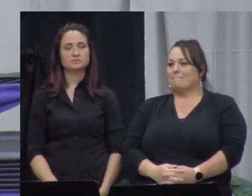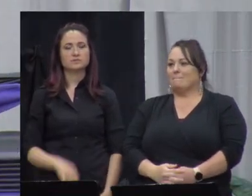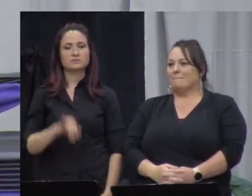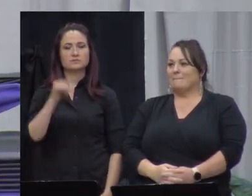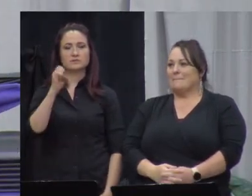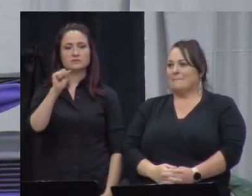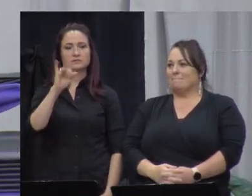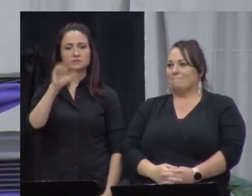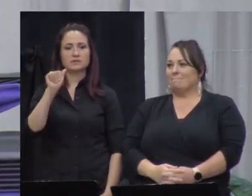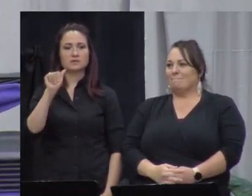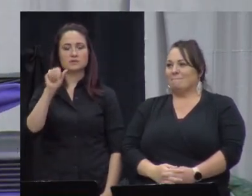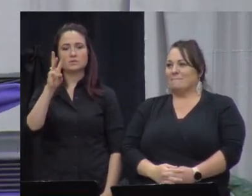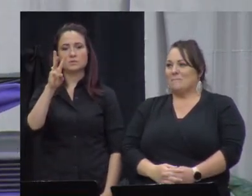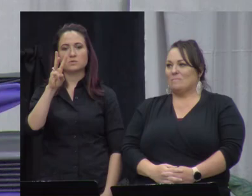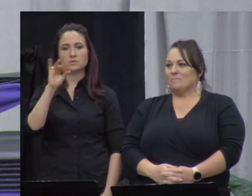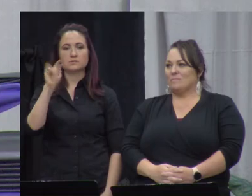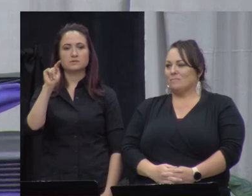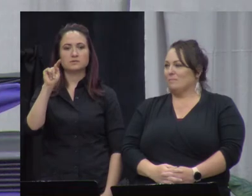Jessica Whitfield.